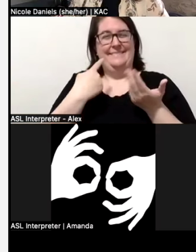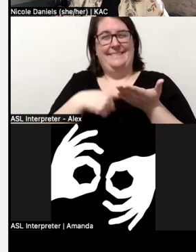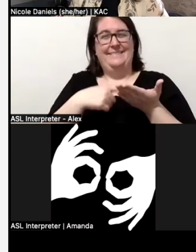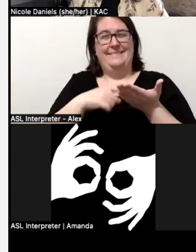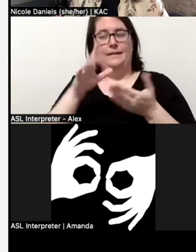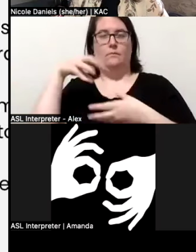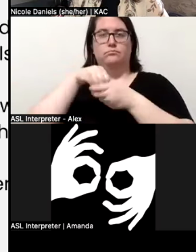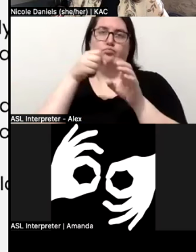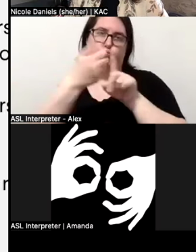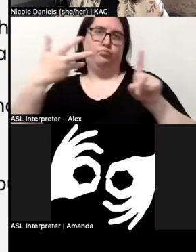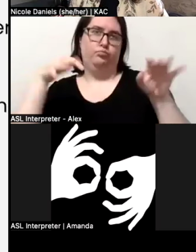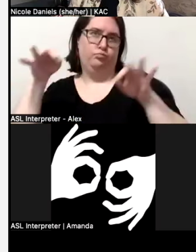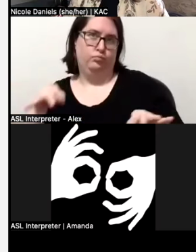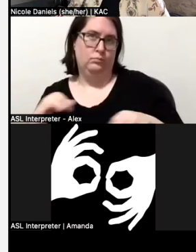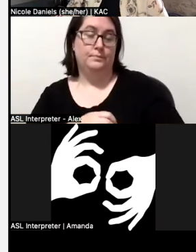play.